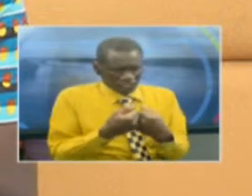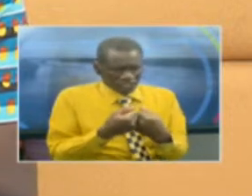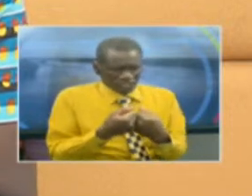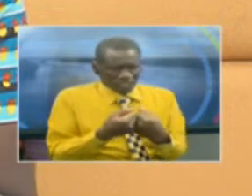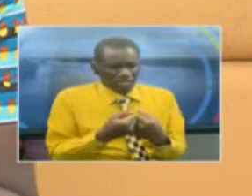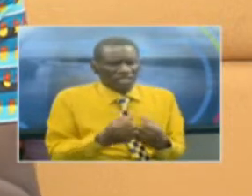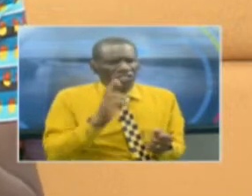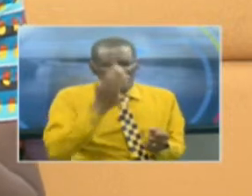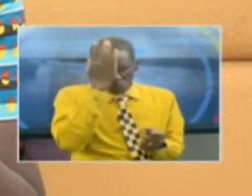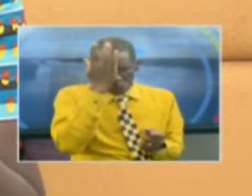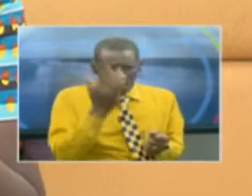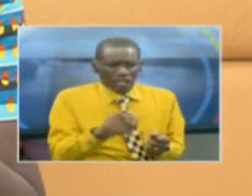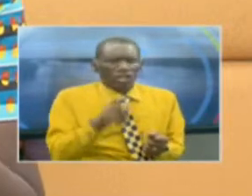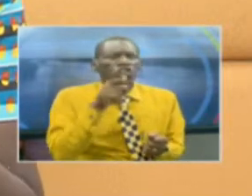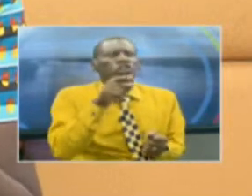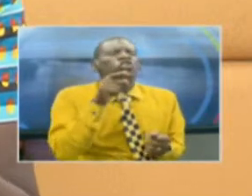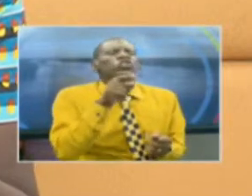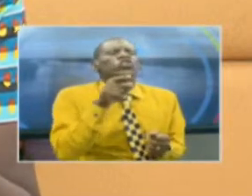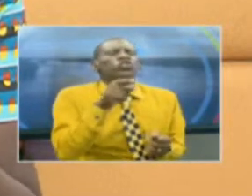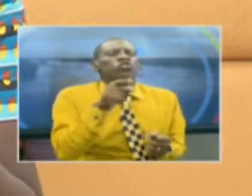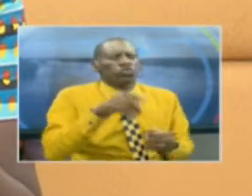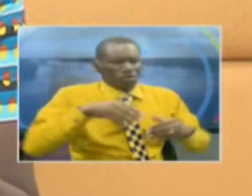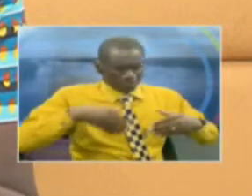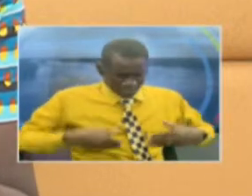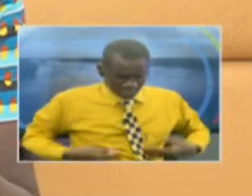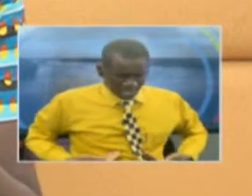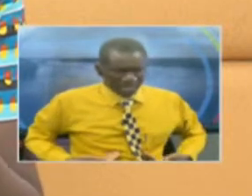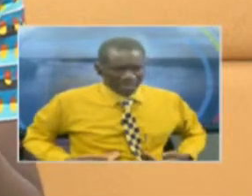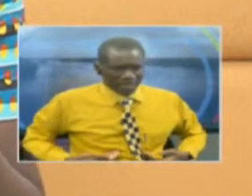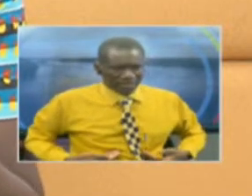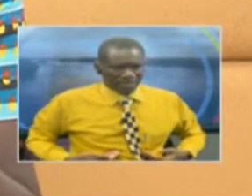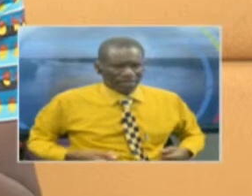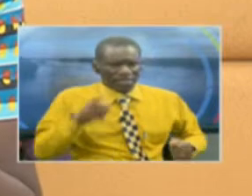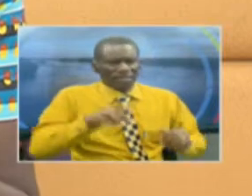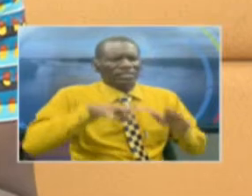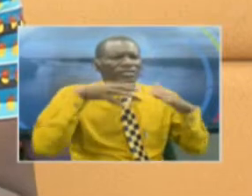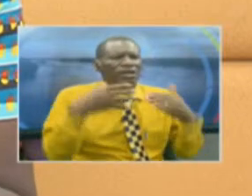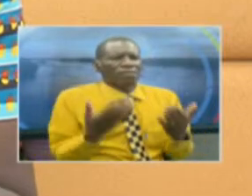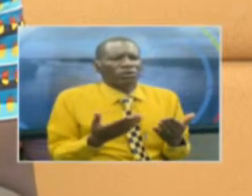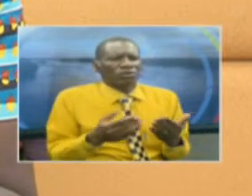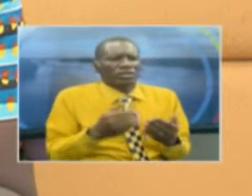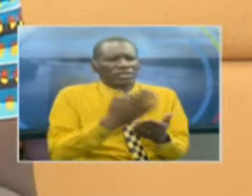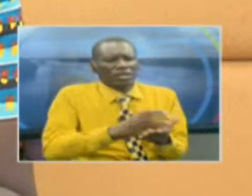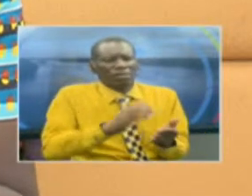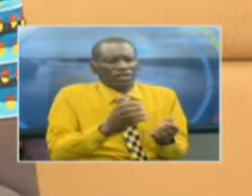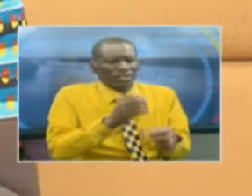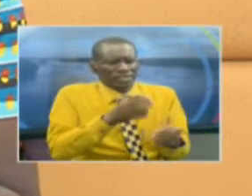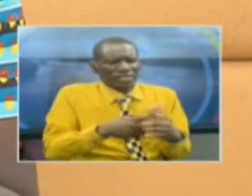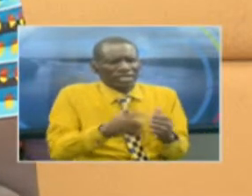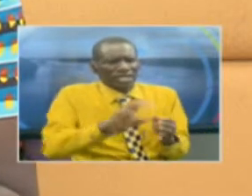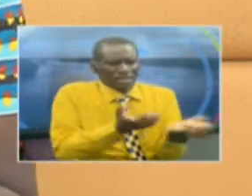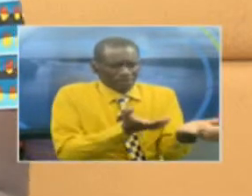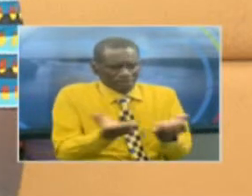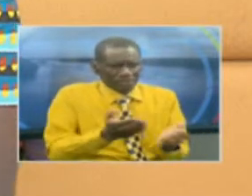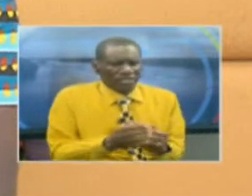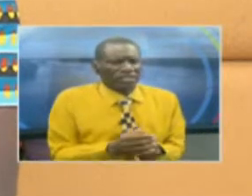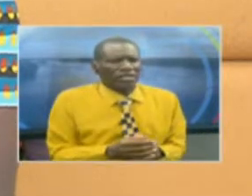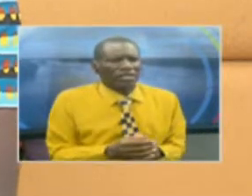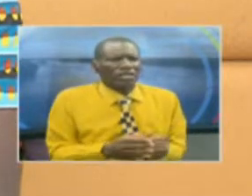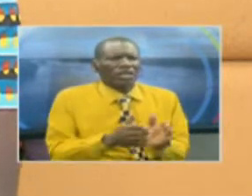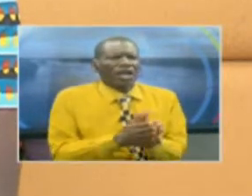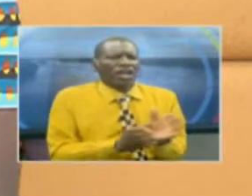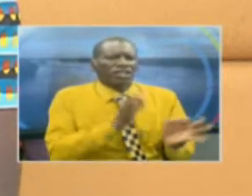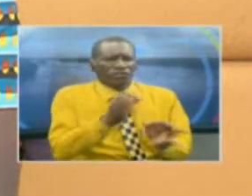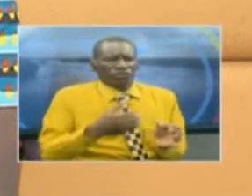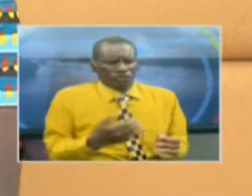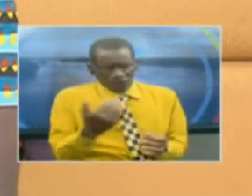Because you will be so tired, overwhelmed, just about that and other businesses. That would be so much more. And if there are